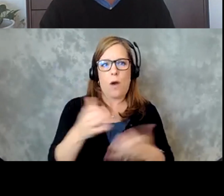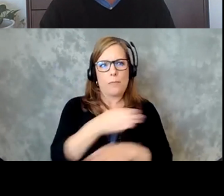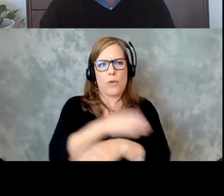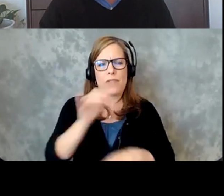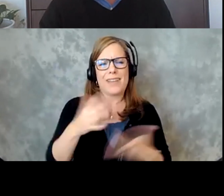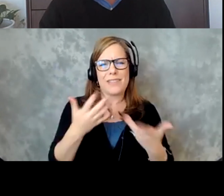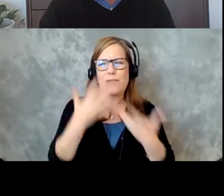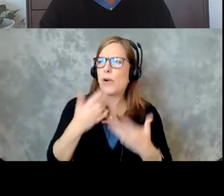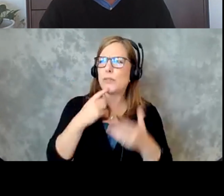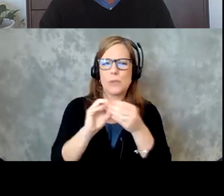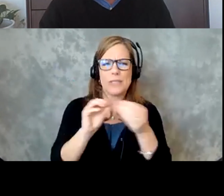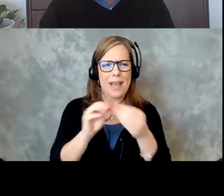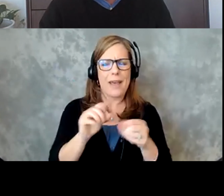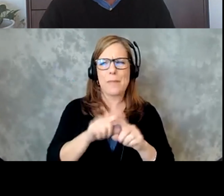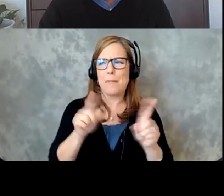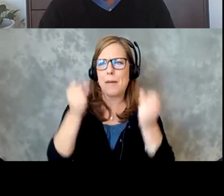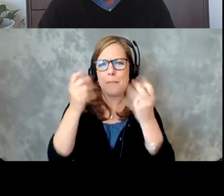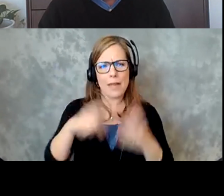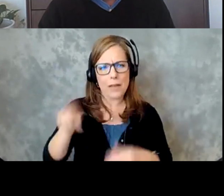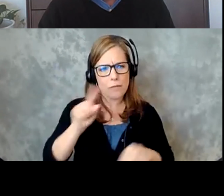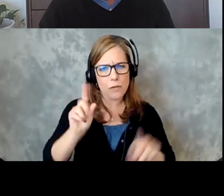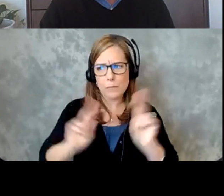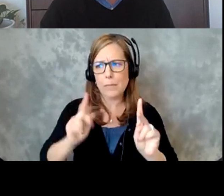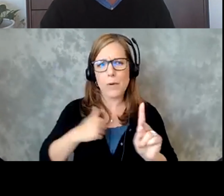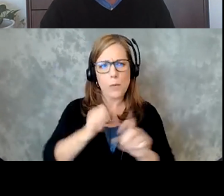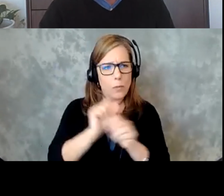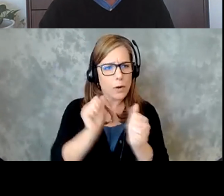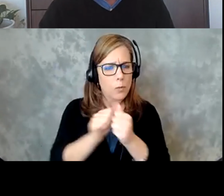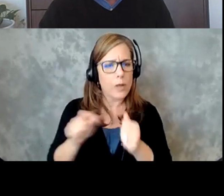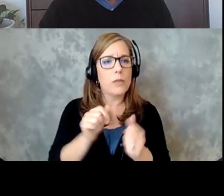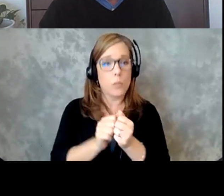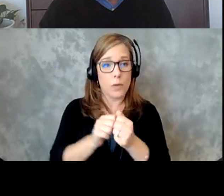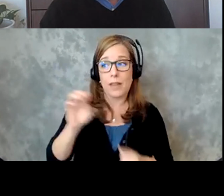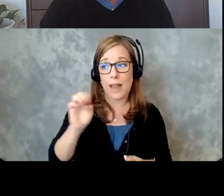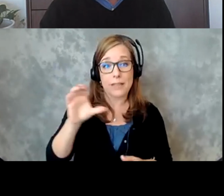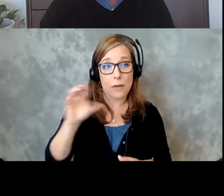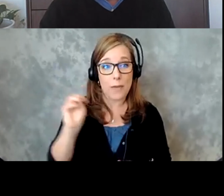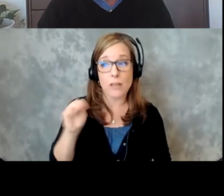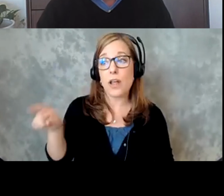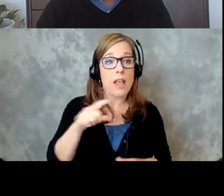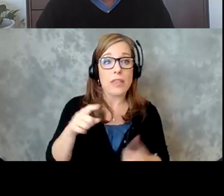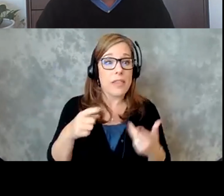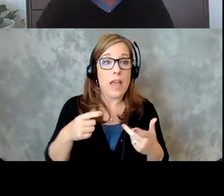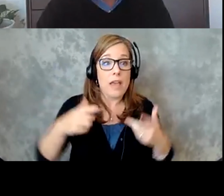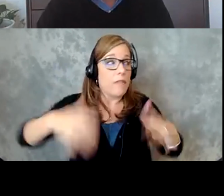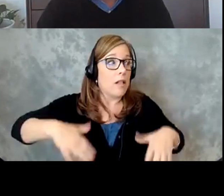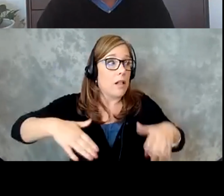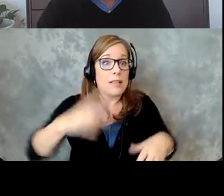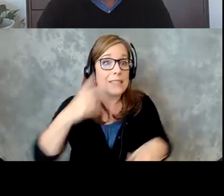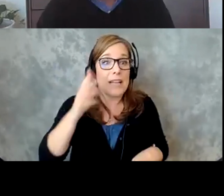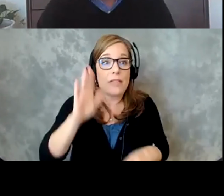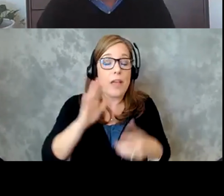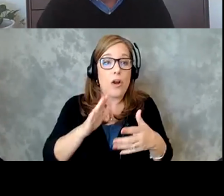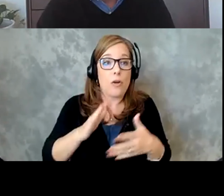these participants that we have been working with enhanced care management have not seen their primary physician